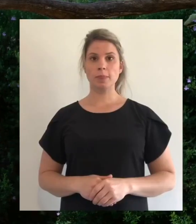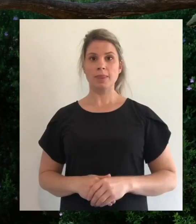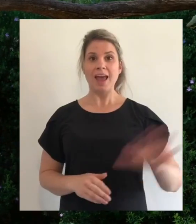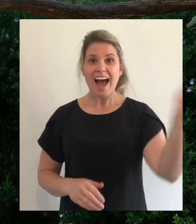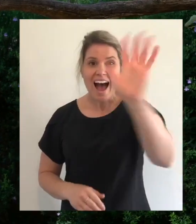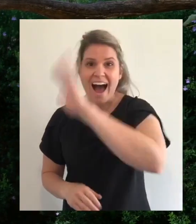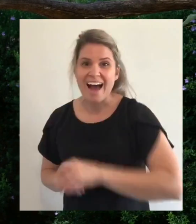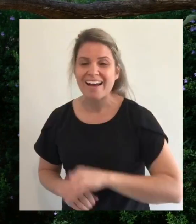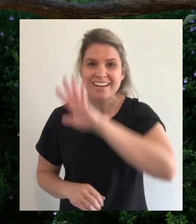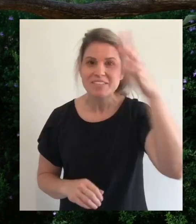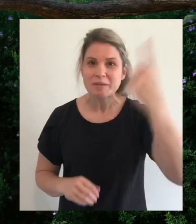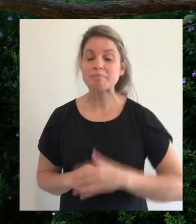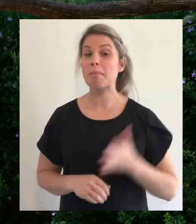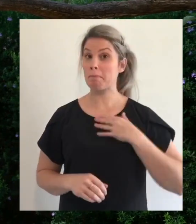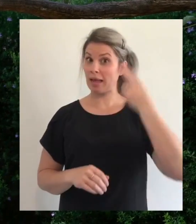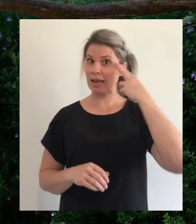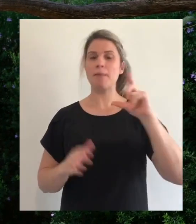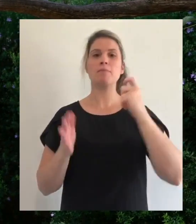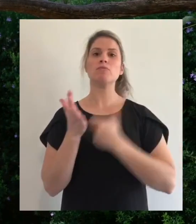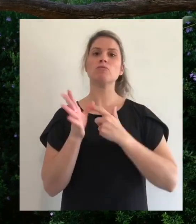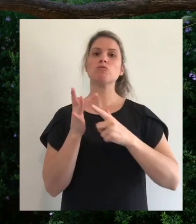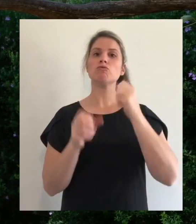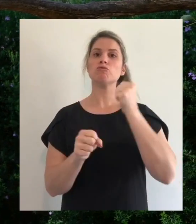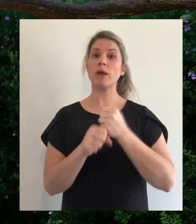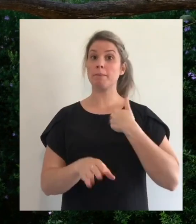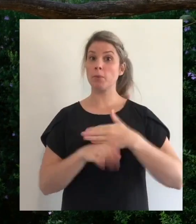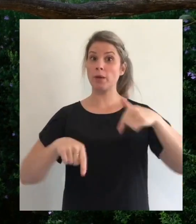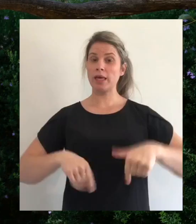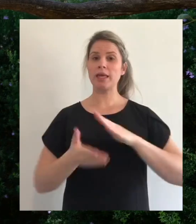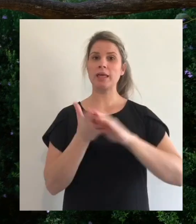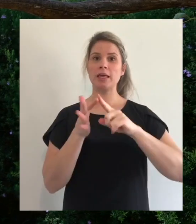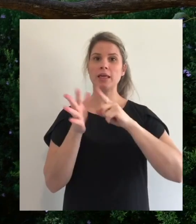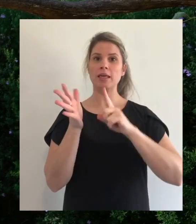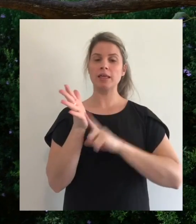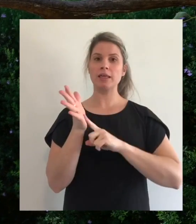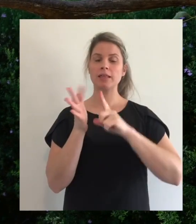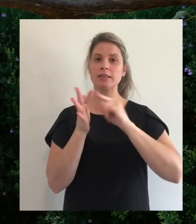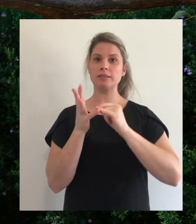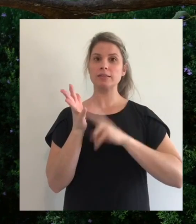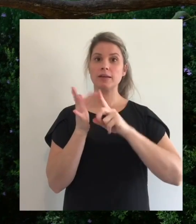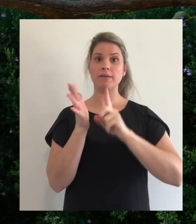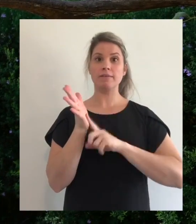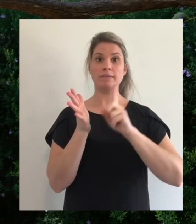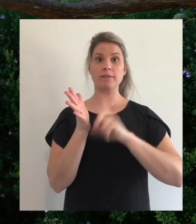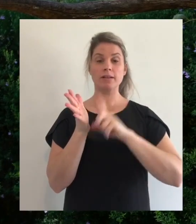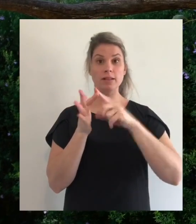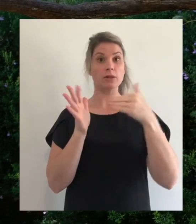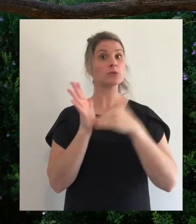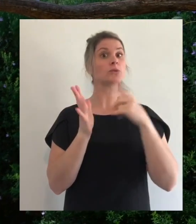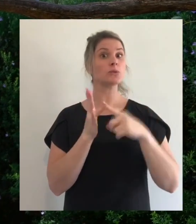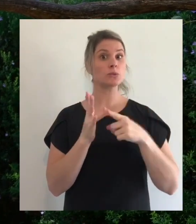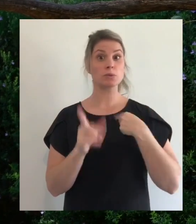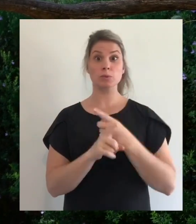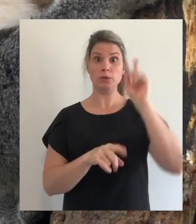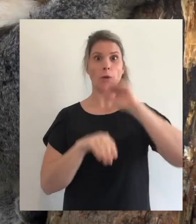Hello everybody, my name's Craig. I'm a koala keeper here at Healesville Sanctuary, bringing you today a special online version of our